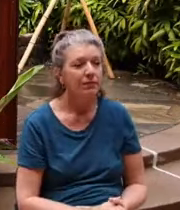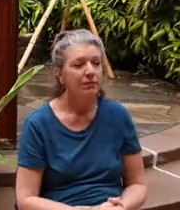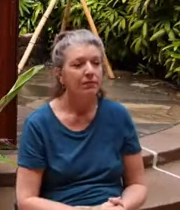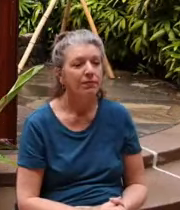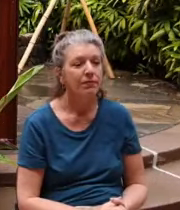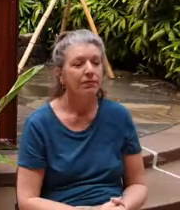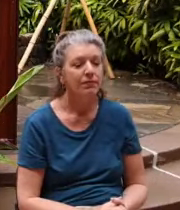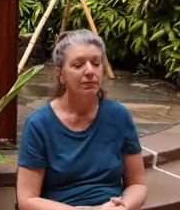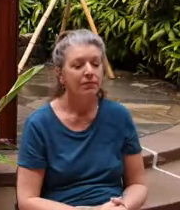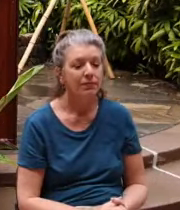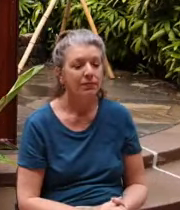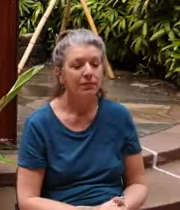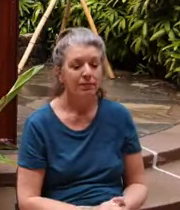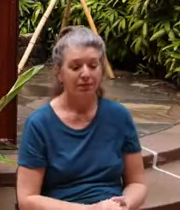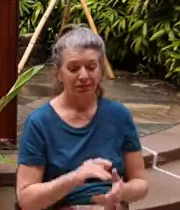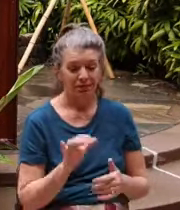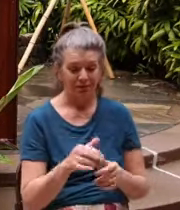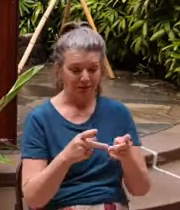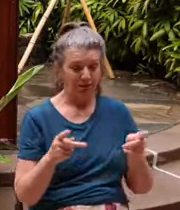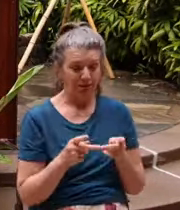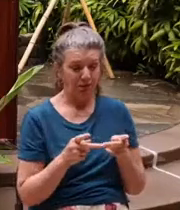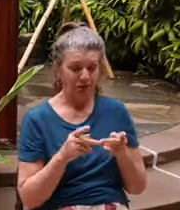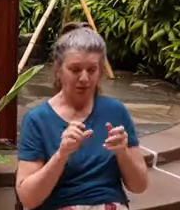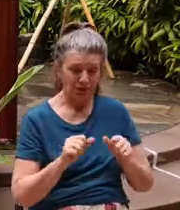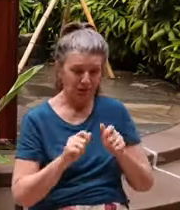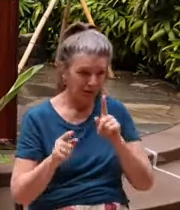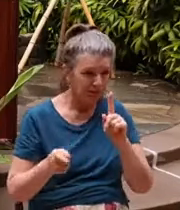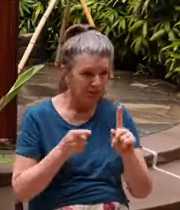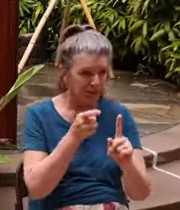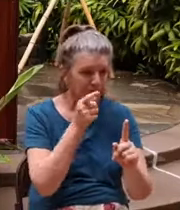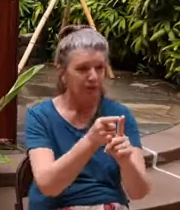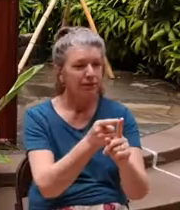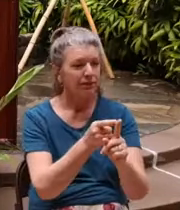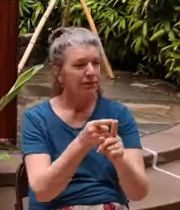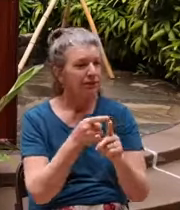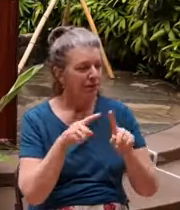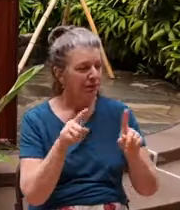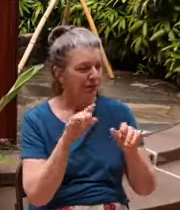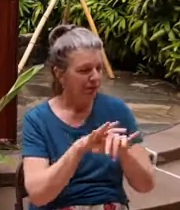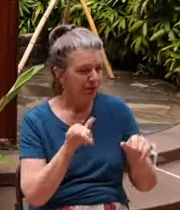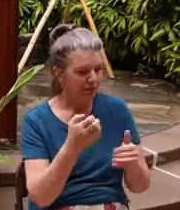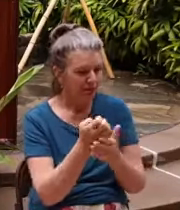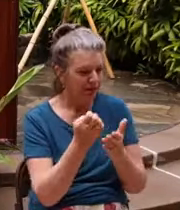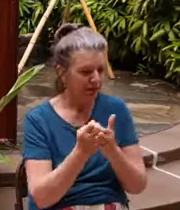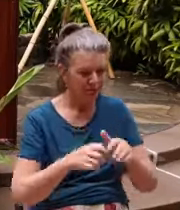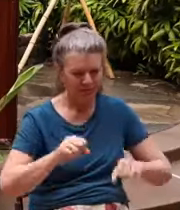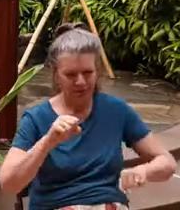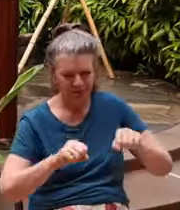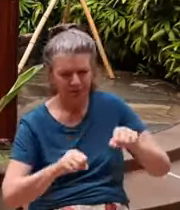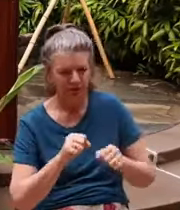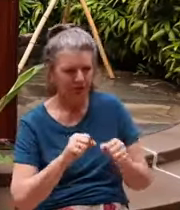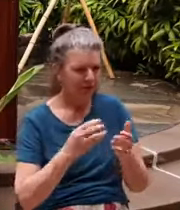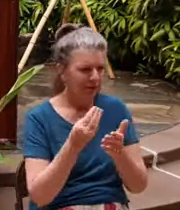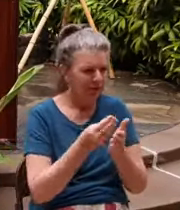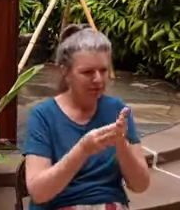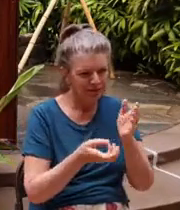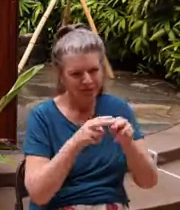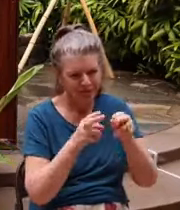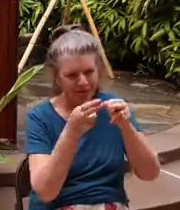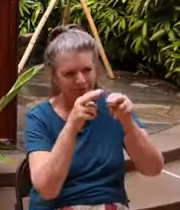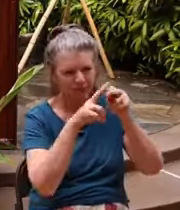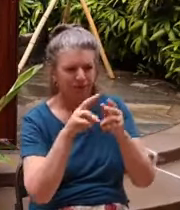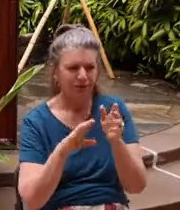While this puts us in a position to steer our own path, economic uncertainty, rising inflation, and the sharp rise in